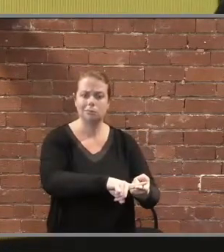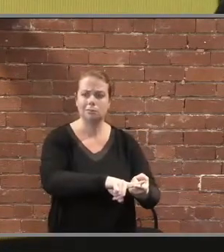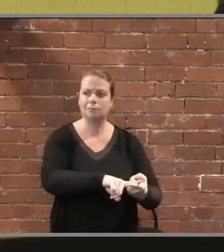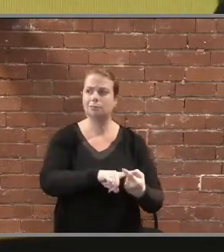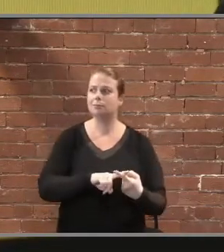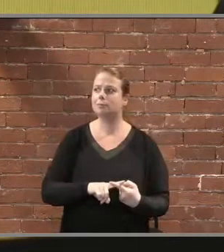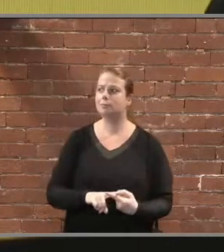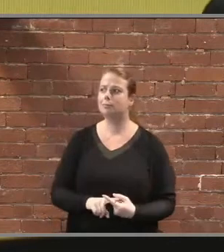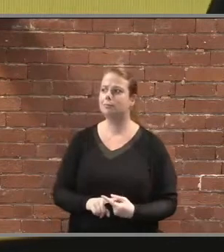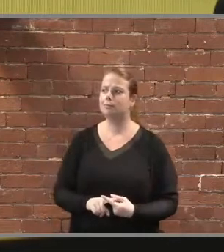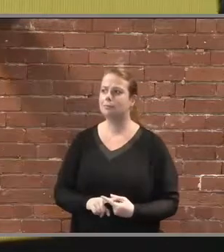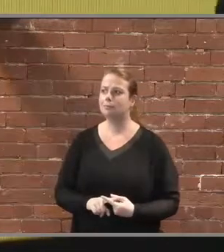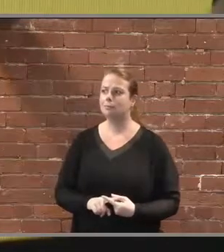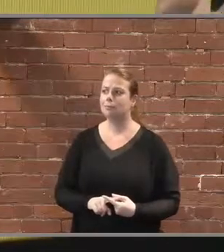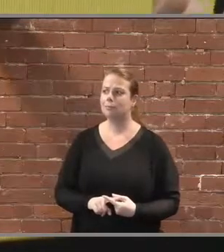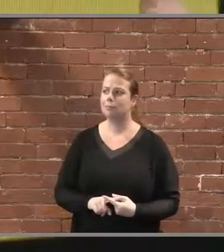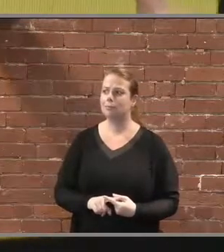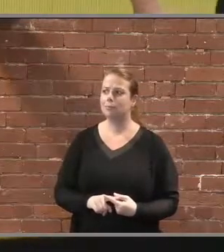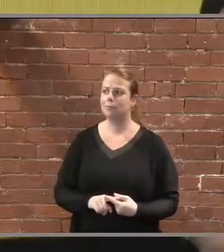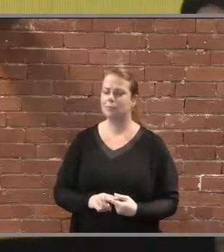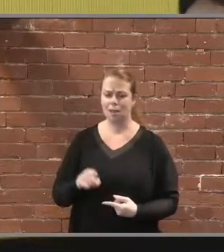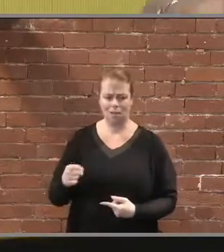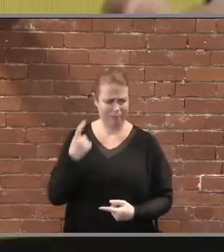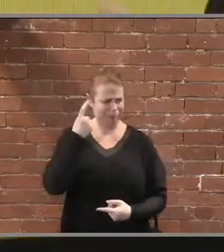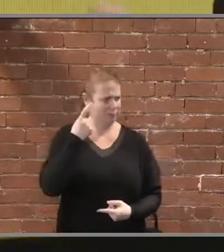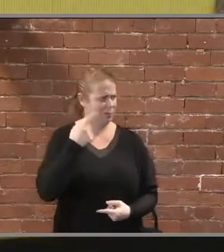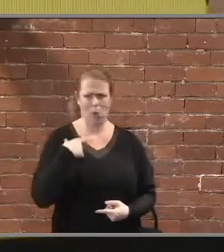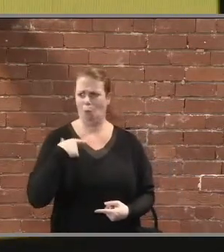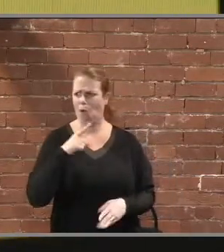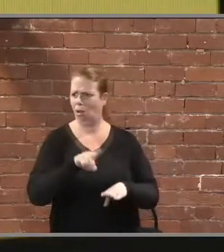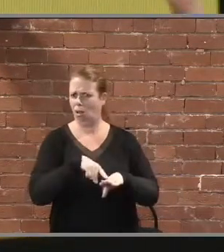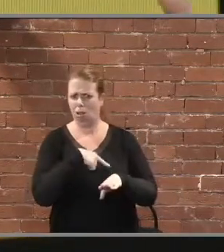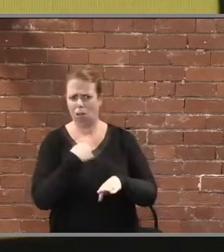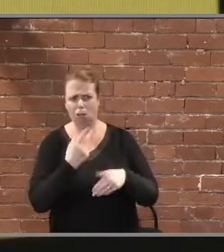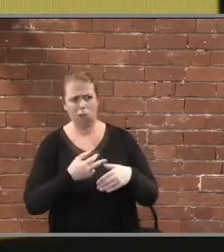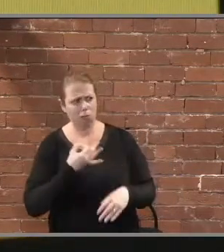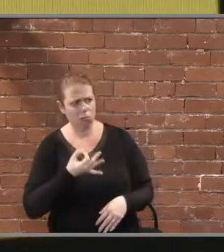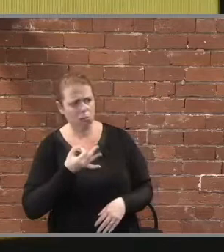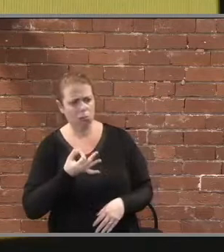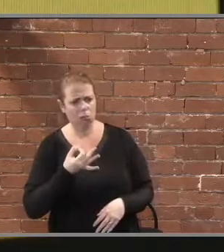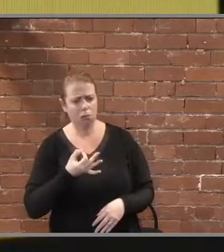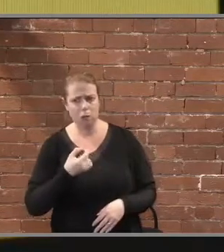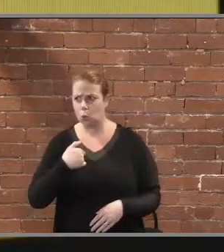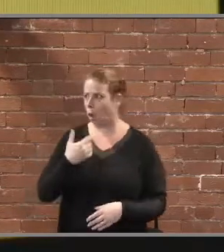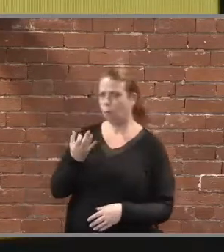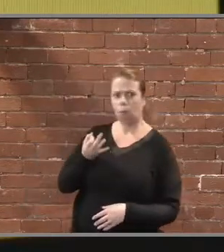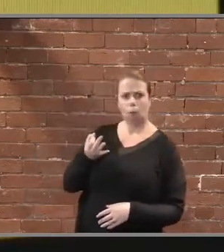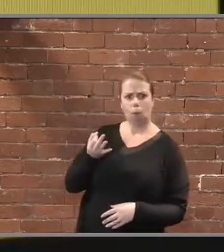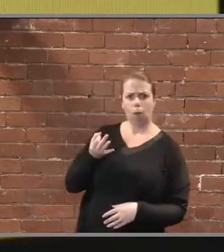and that they were, they were wondering why we were taking so long. So for me, it was like, I'm waiting to know